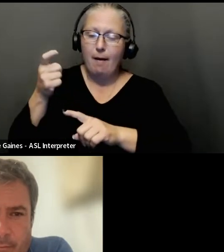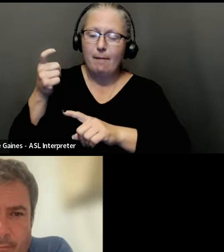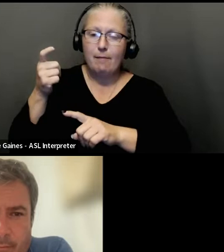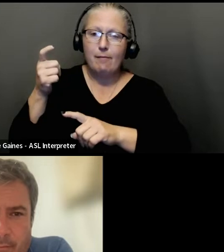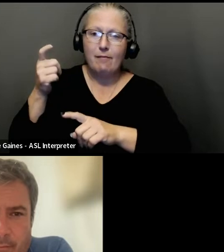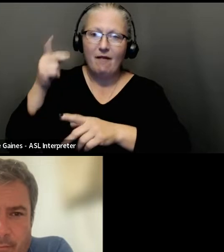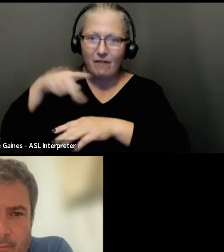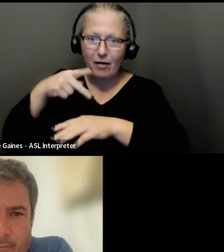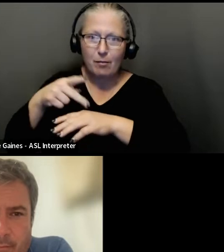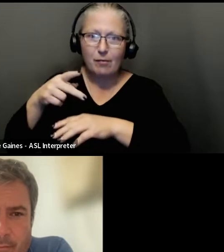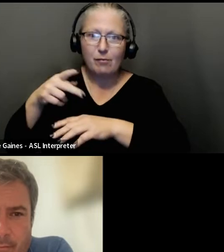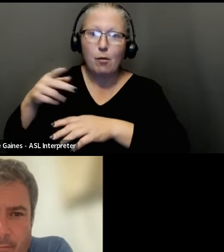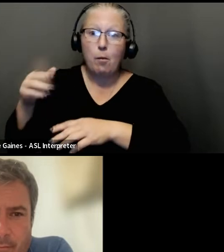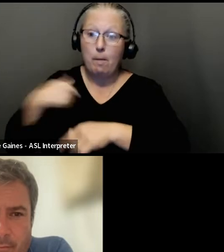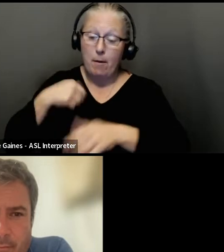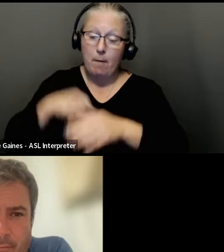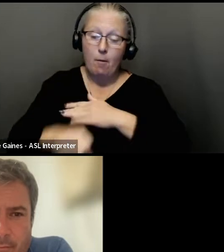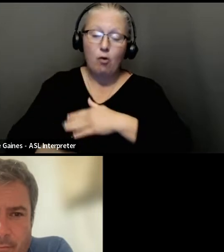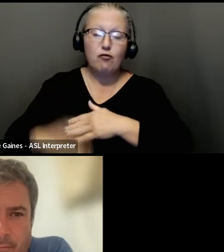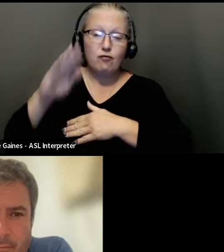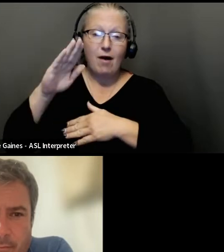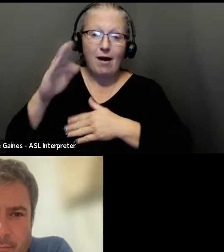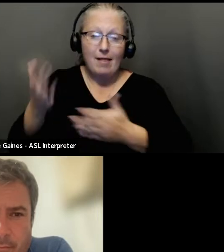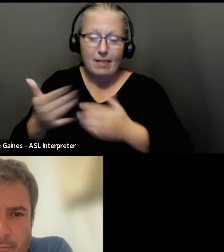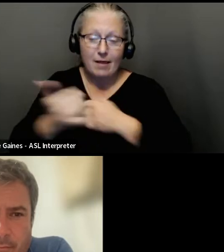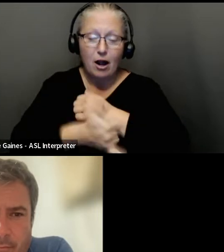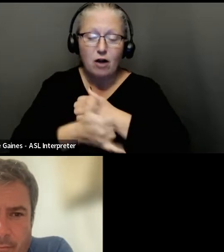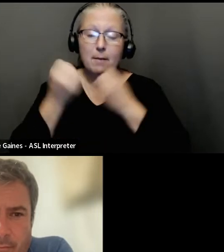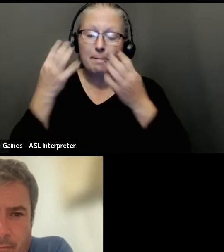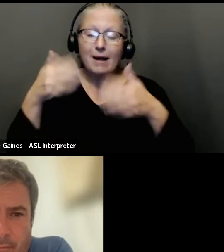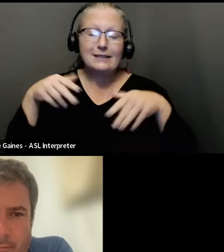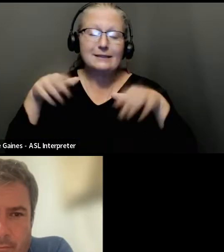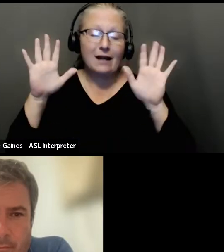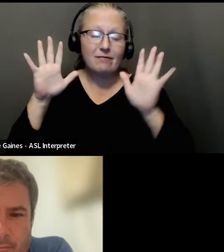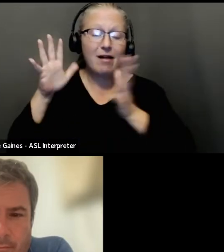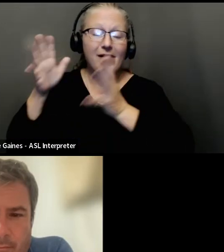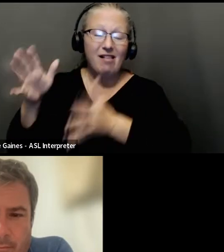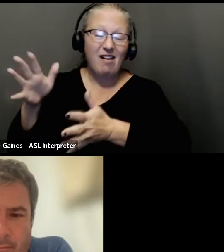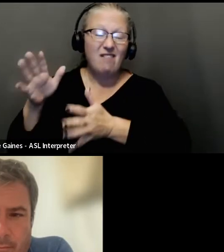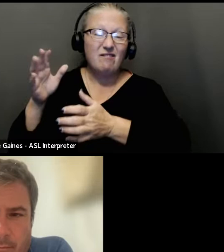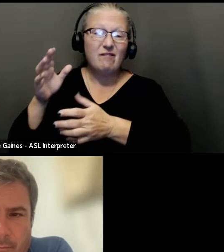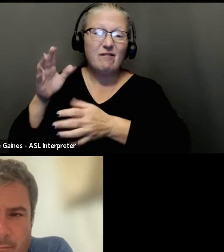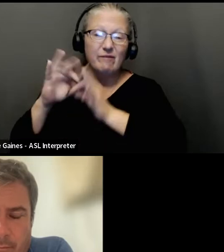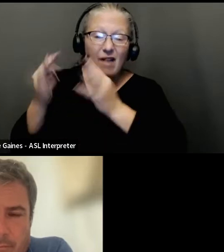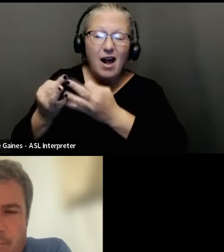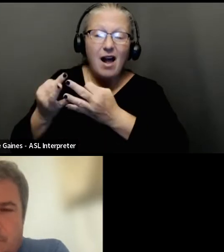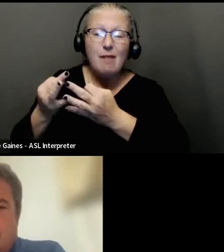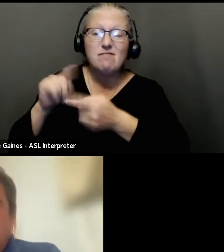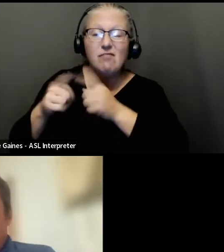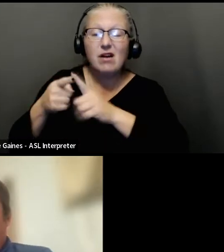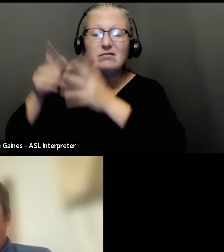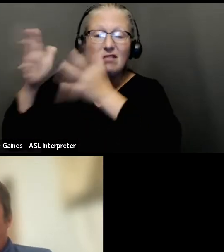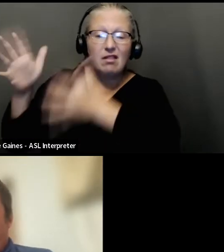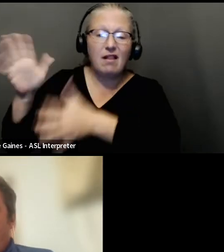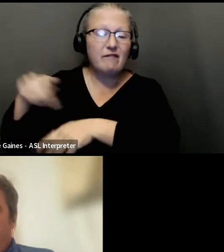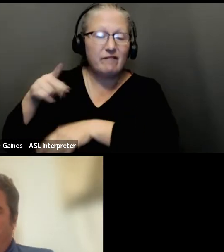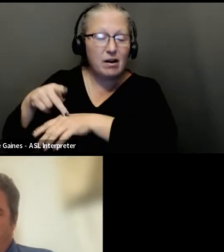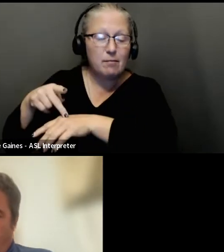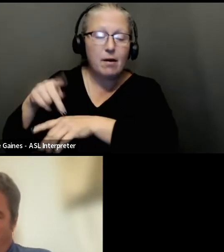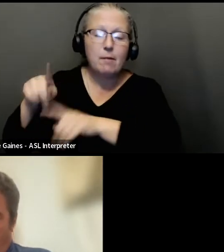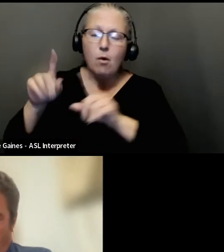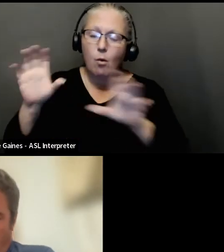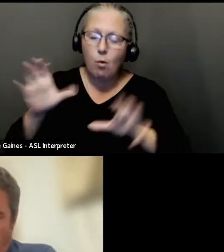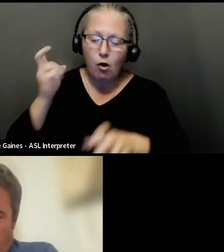in this country, many of whom have made sacrifices, left behind loved ones in the Philippines, and worked hard, including